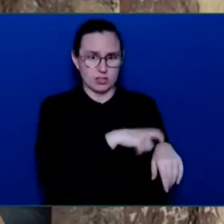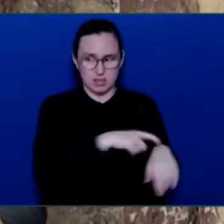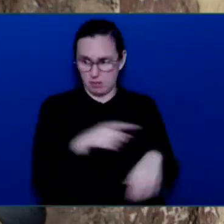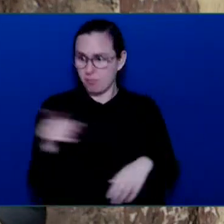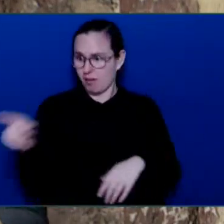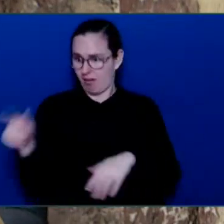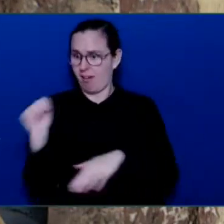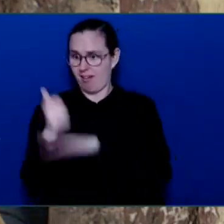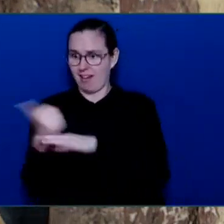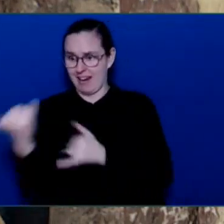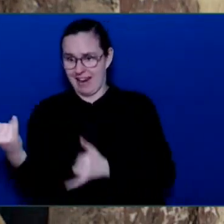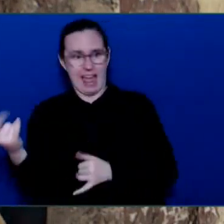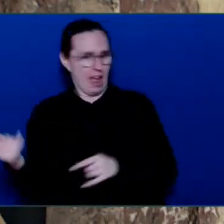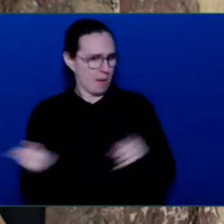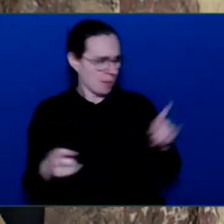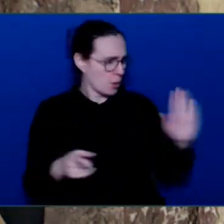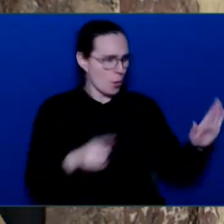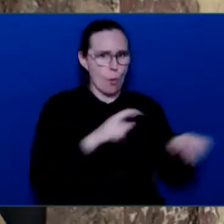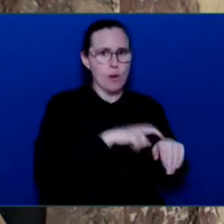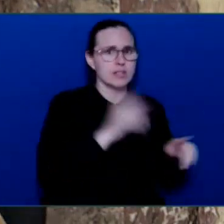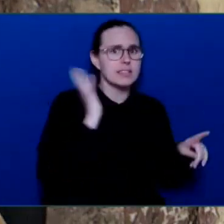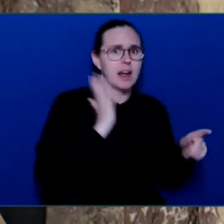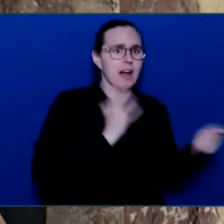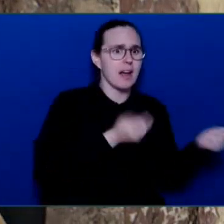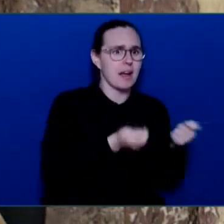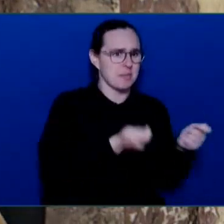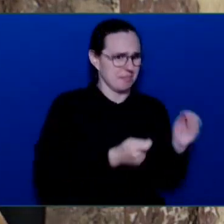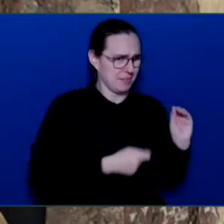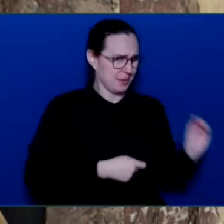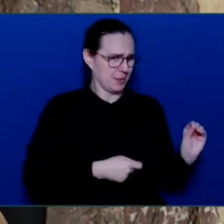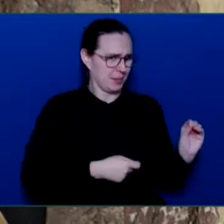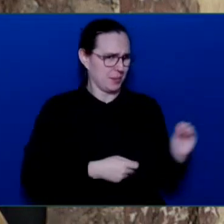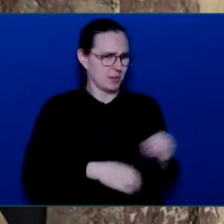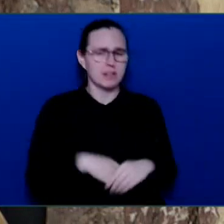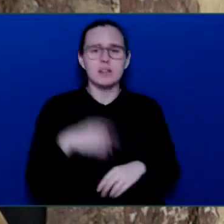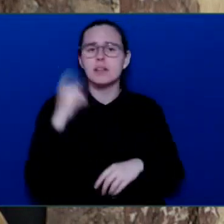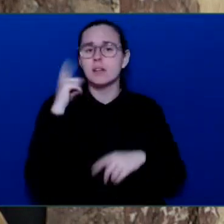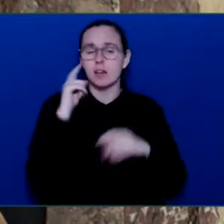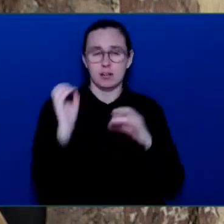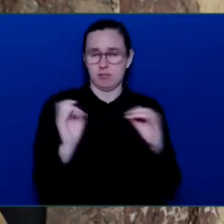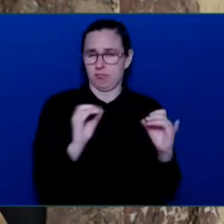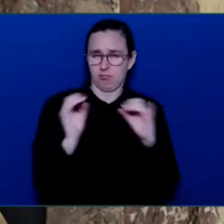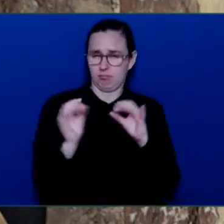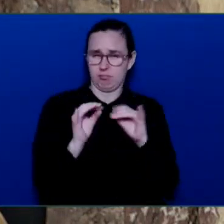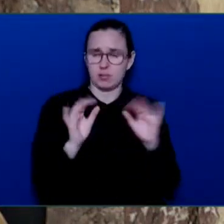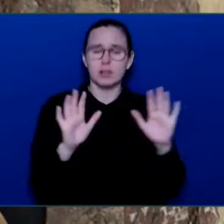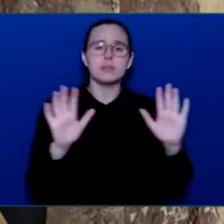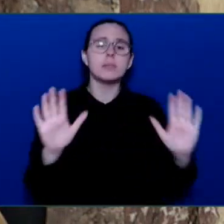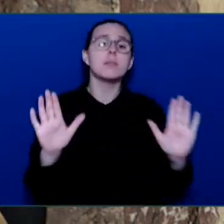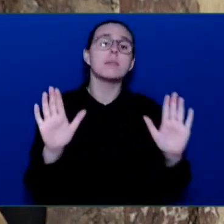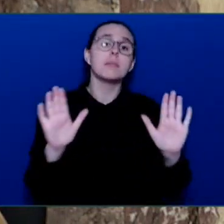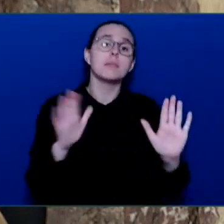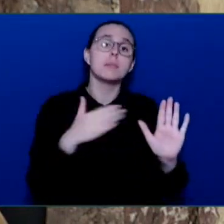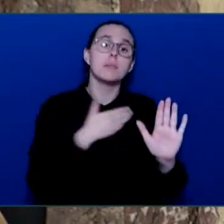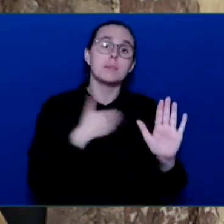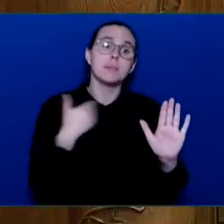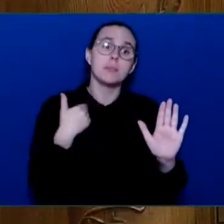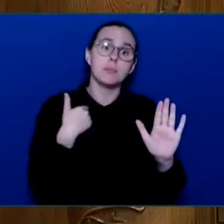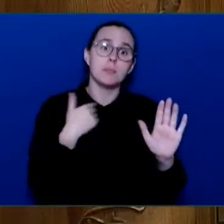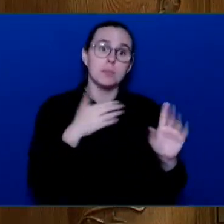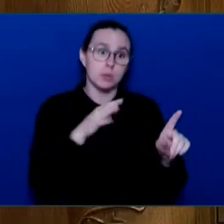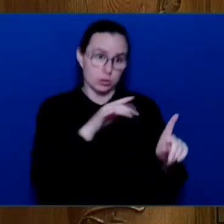Health. Building out a cancer centre, Honourable Speaker. Please. Member. We had 16 years.